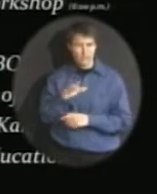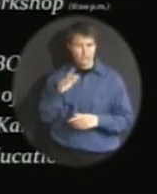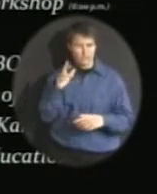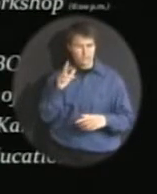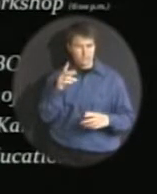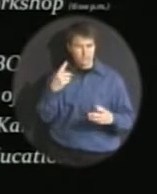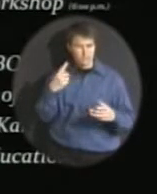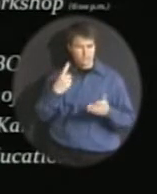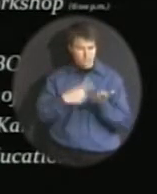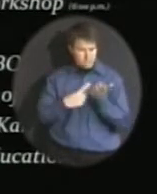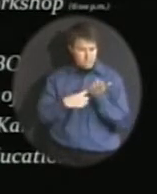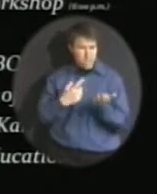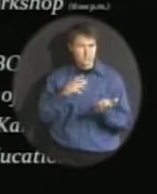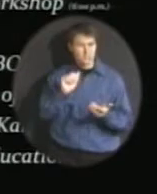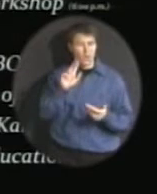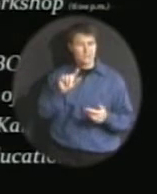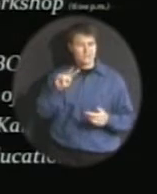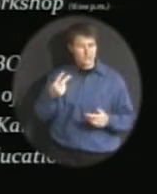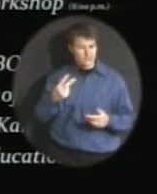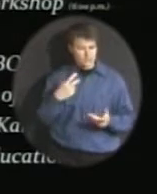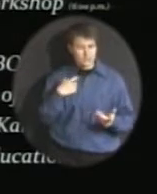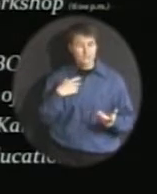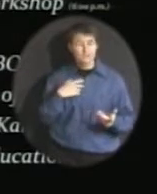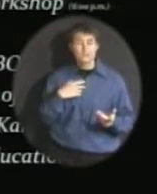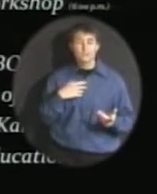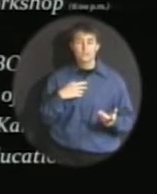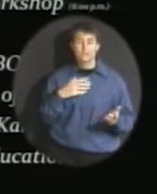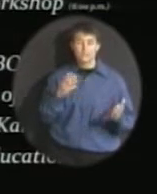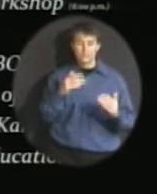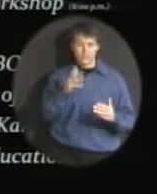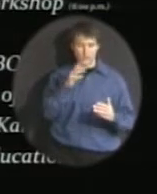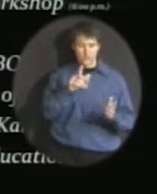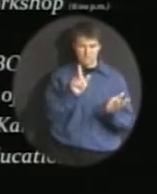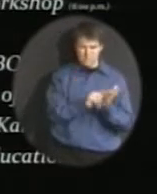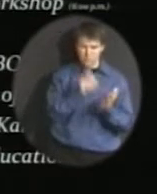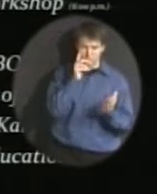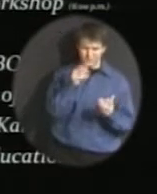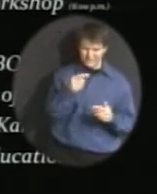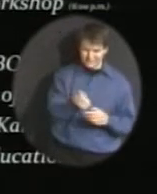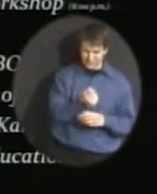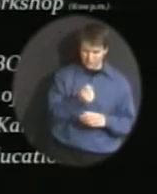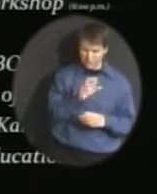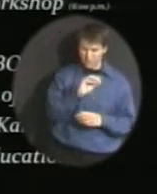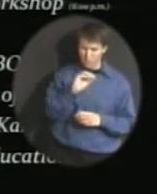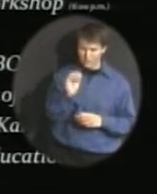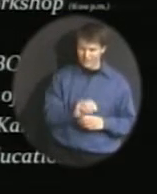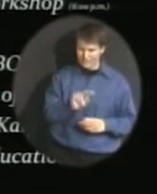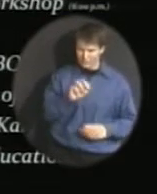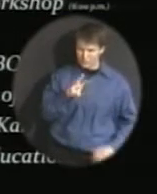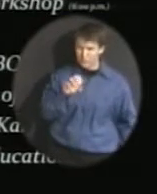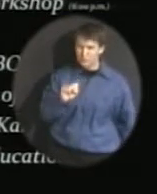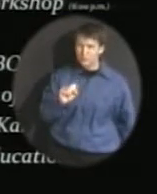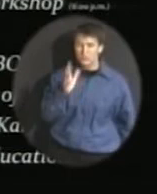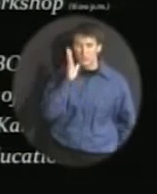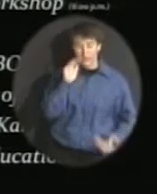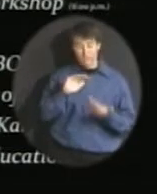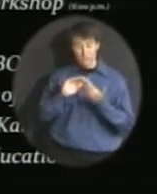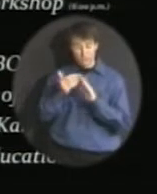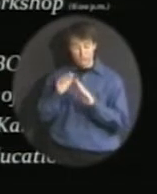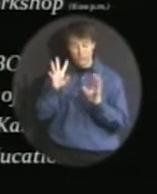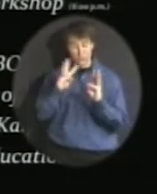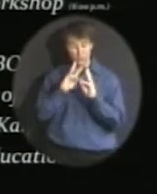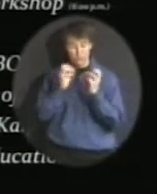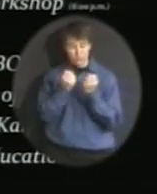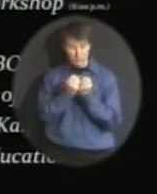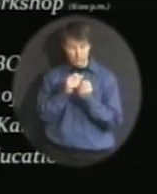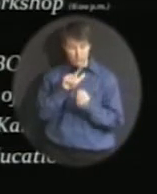2nd. That publication occurred this Saturday in the Olathe News. We'll hold a community workshop on the 26th at